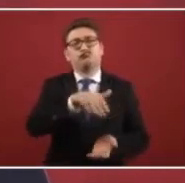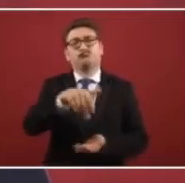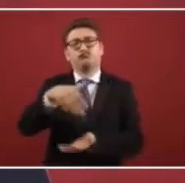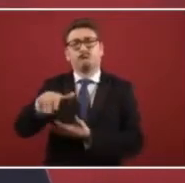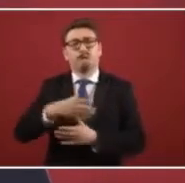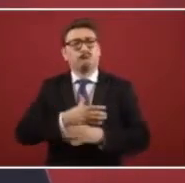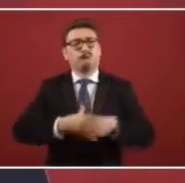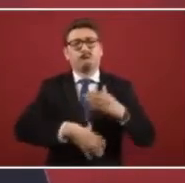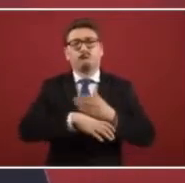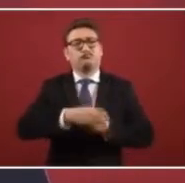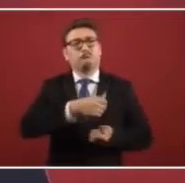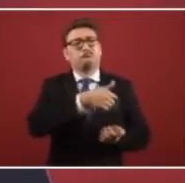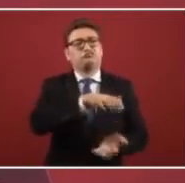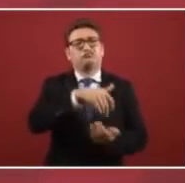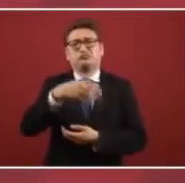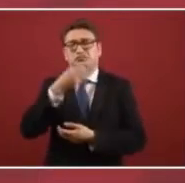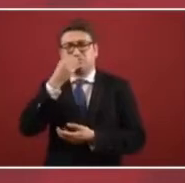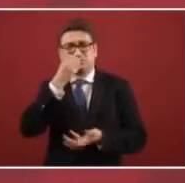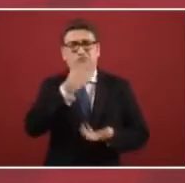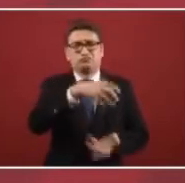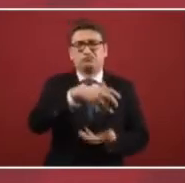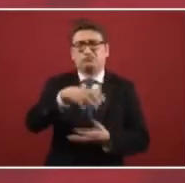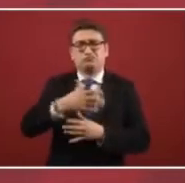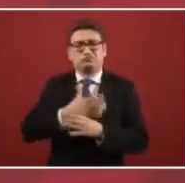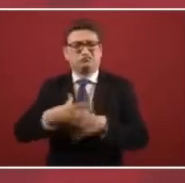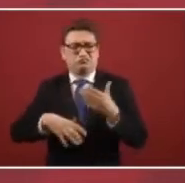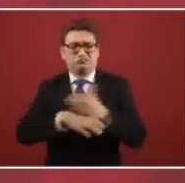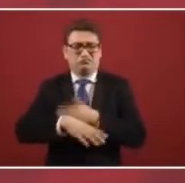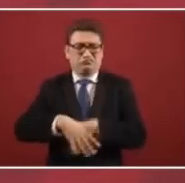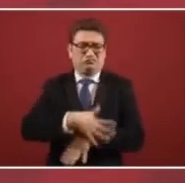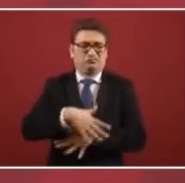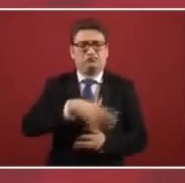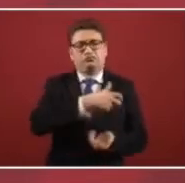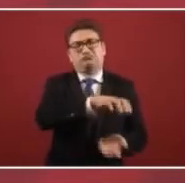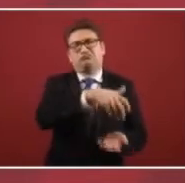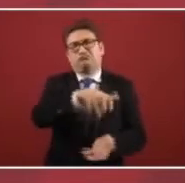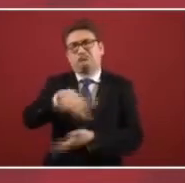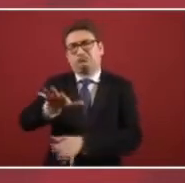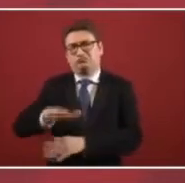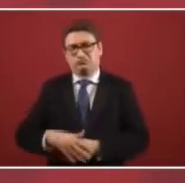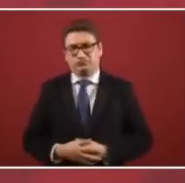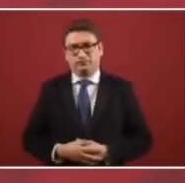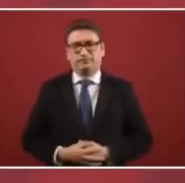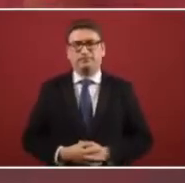So all they were doing was giving money and bribes.